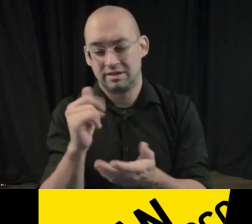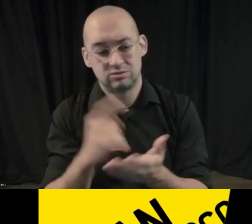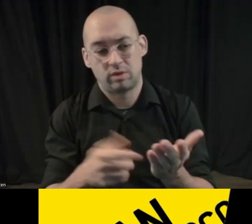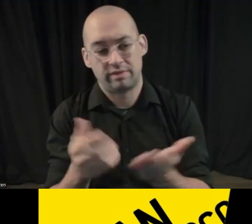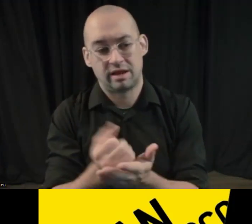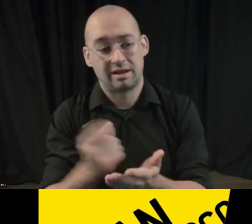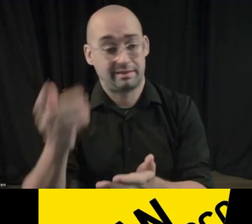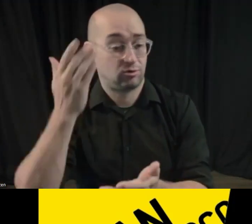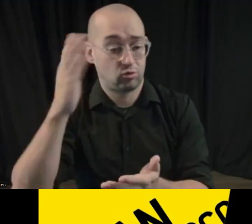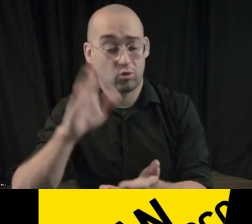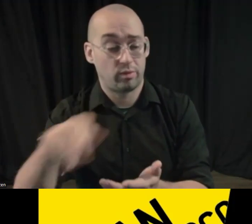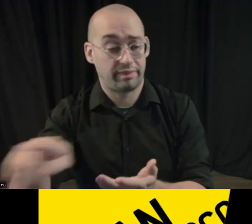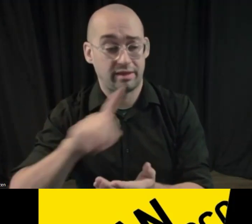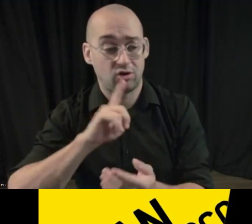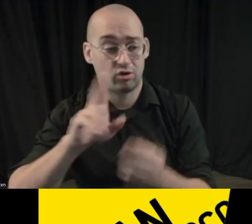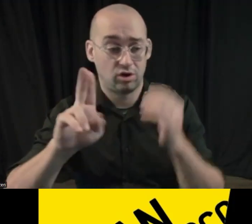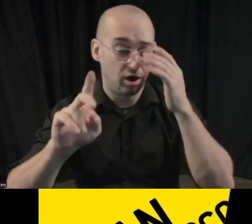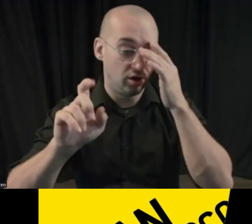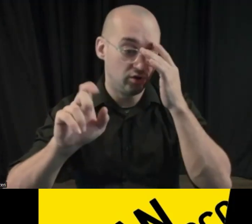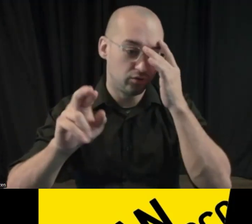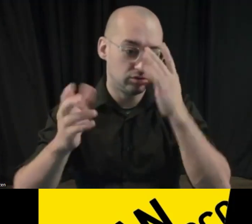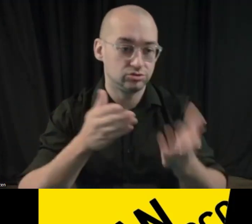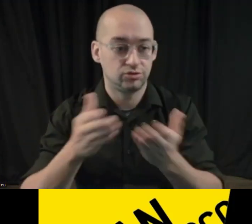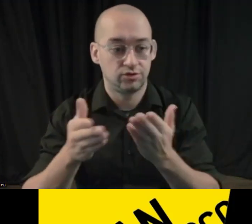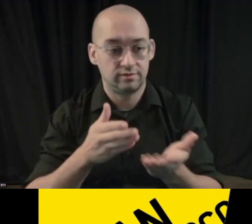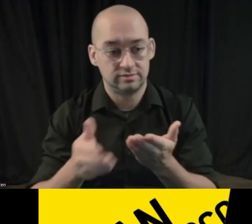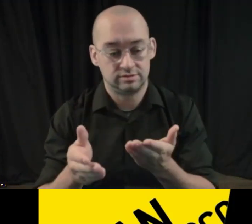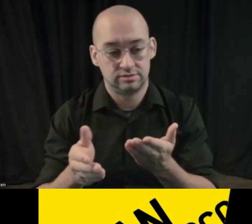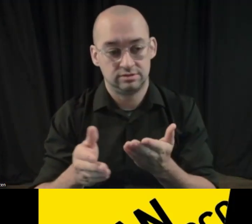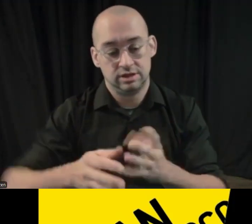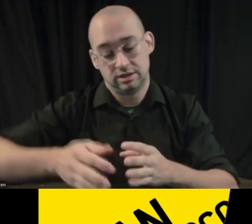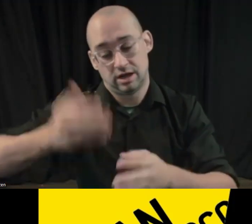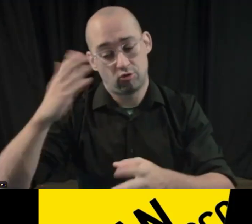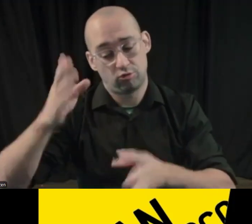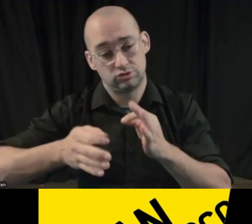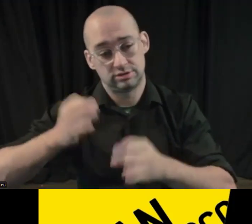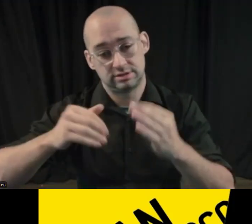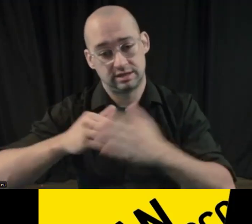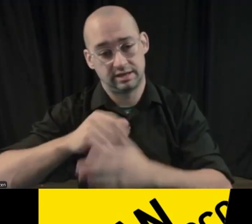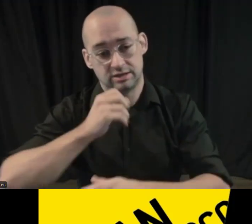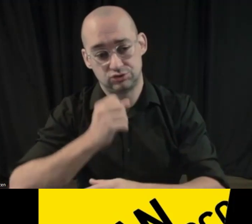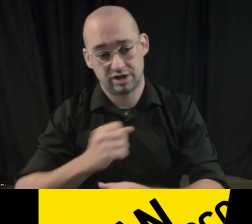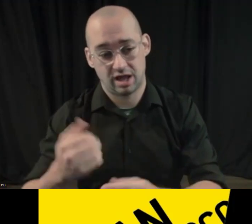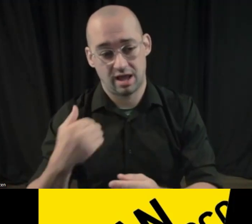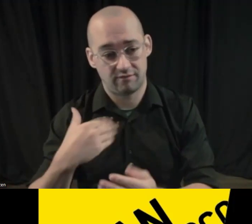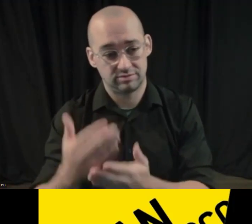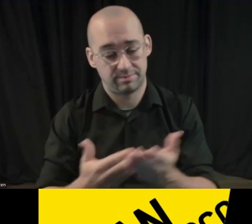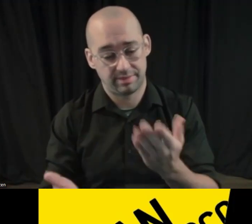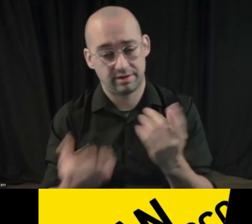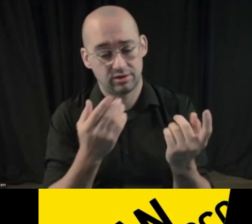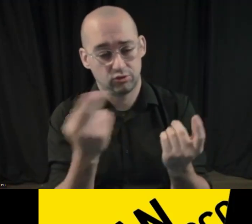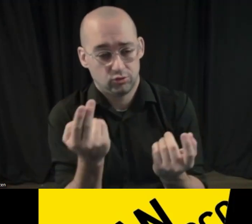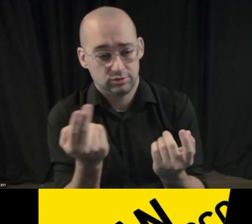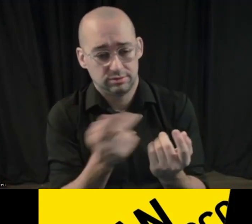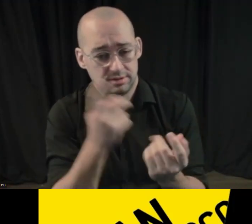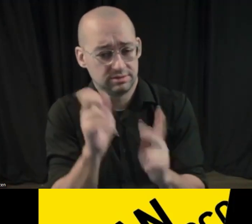underserved. And so, I don't know if Justice in Aging has anything that you use in line with this, because people